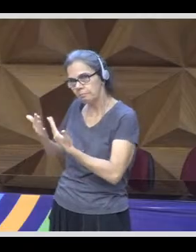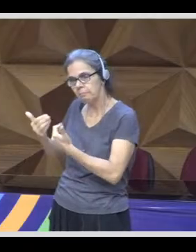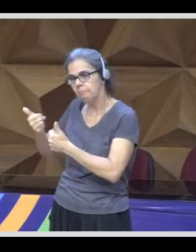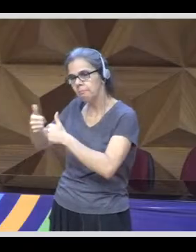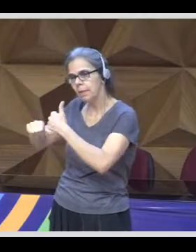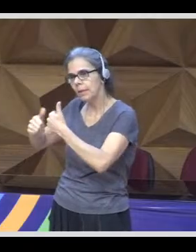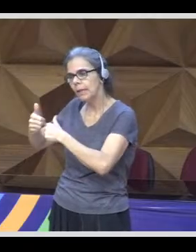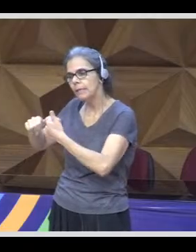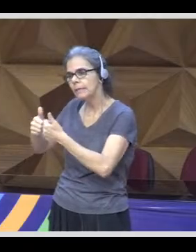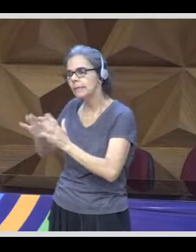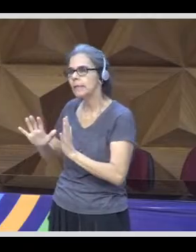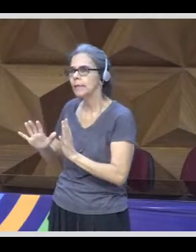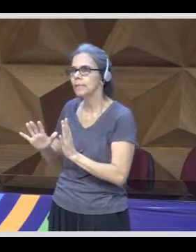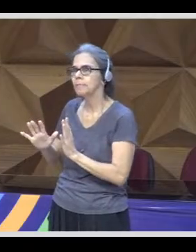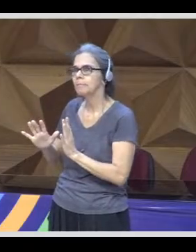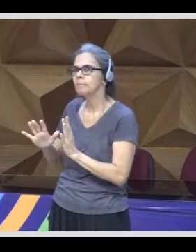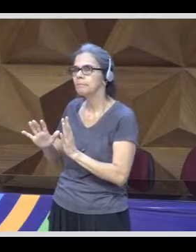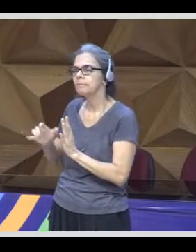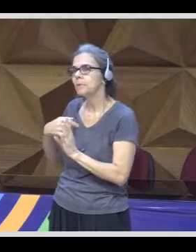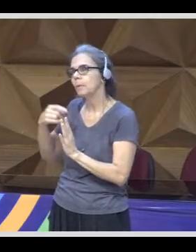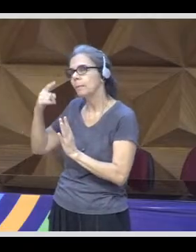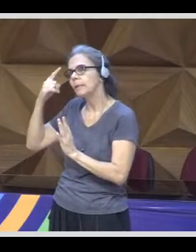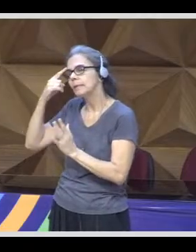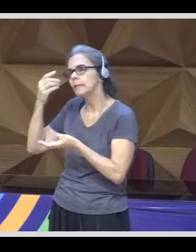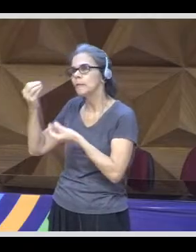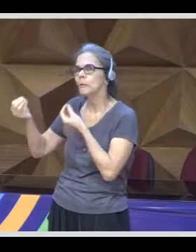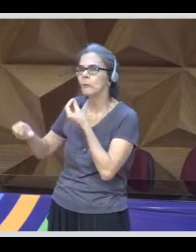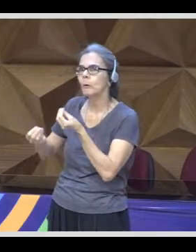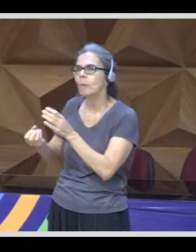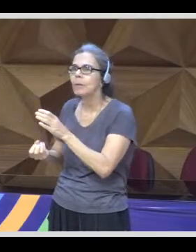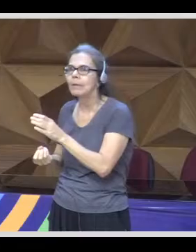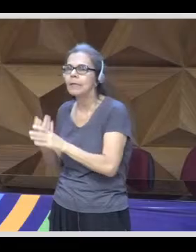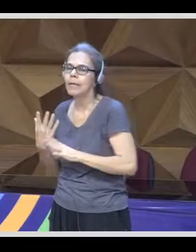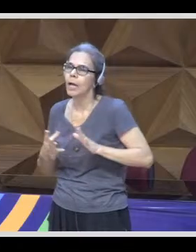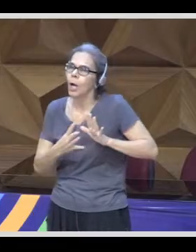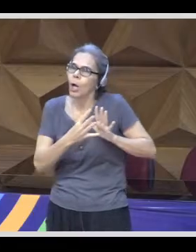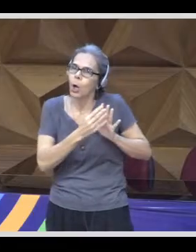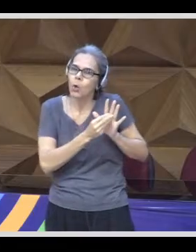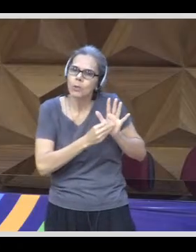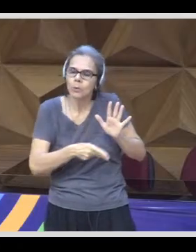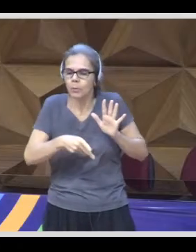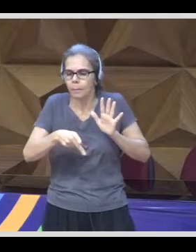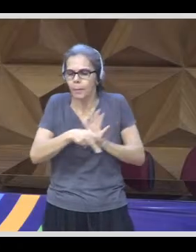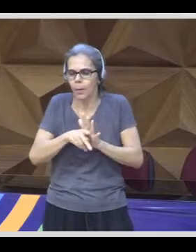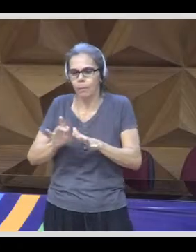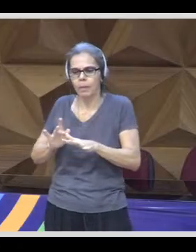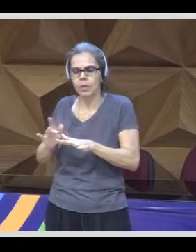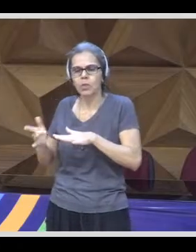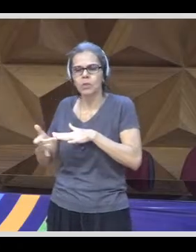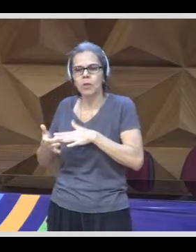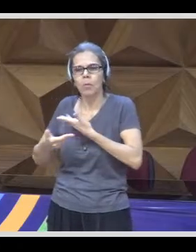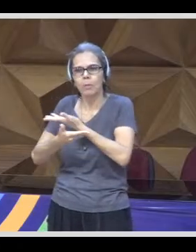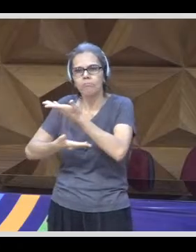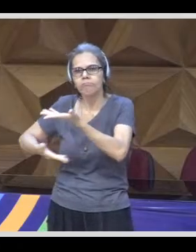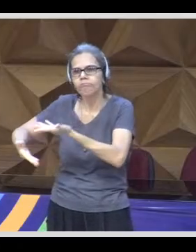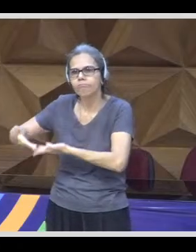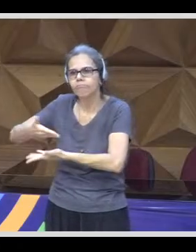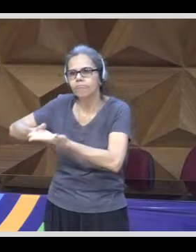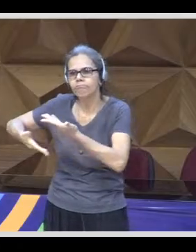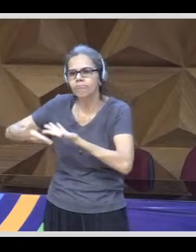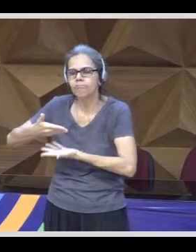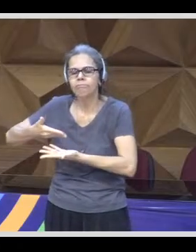content, campaigns. People getting together to share the same content over and over again. This could be for good, this could be for